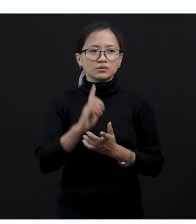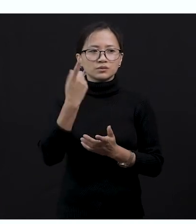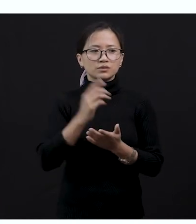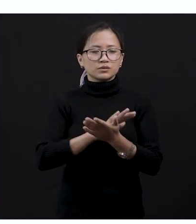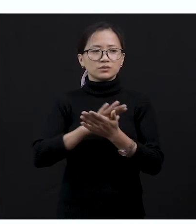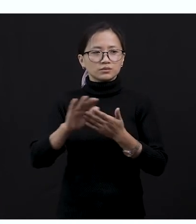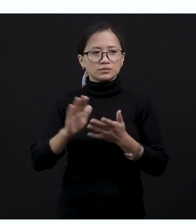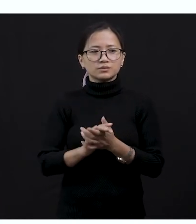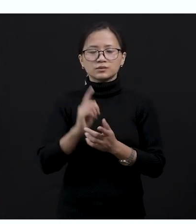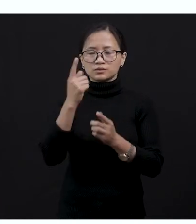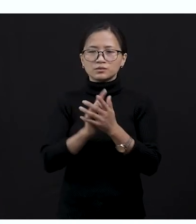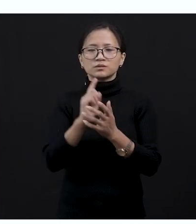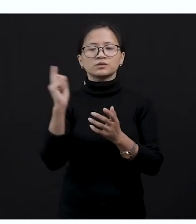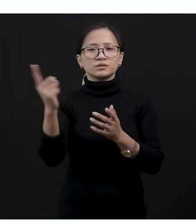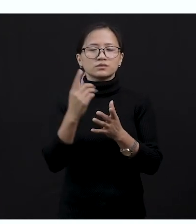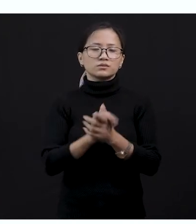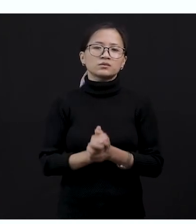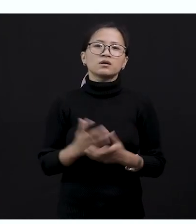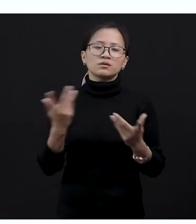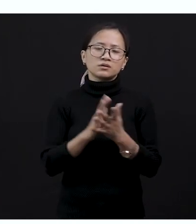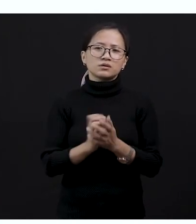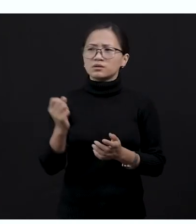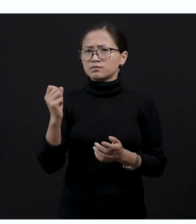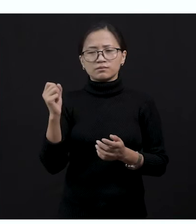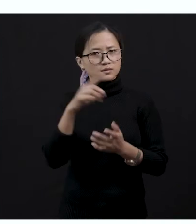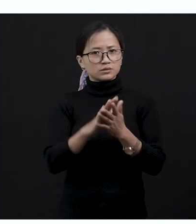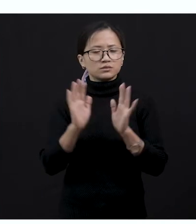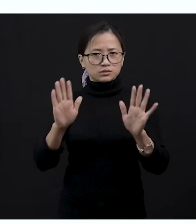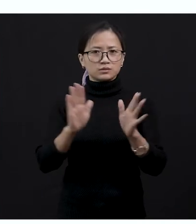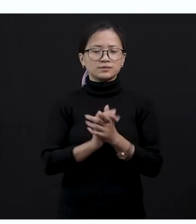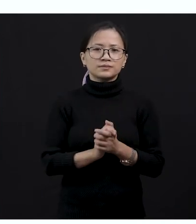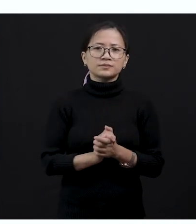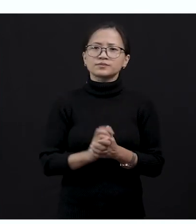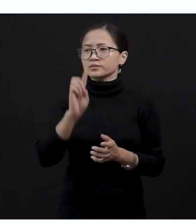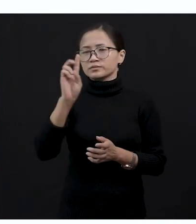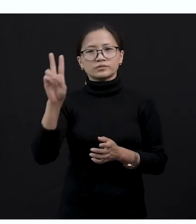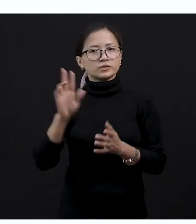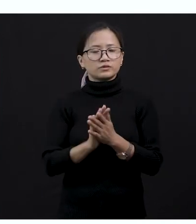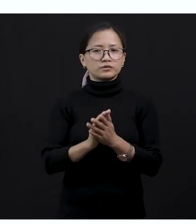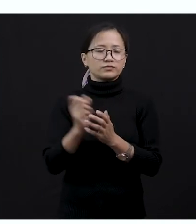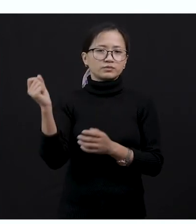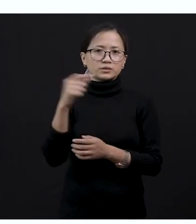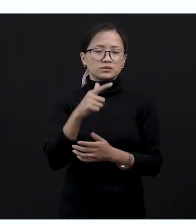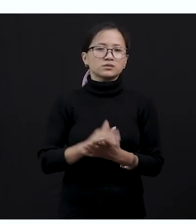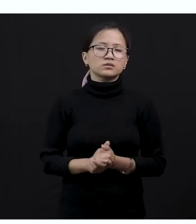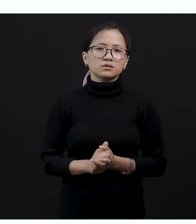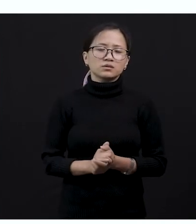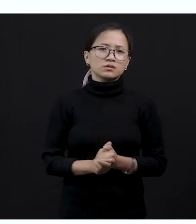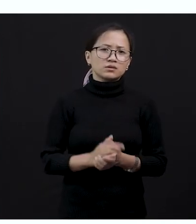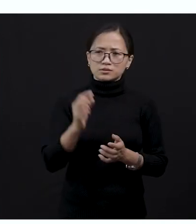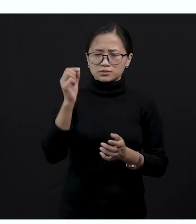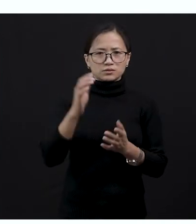complete one revolution, right? So in a year, how many months do we have? We have 12 months, right? In